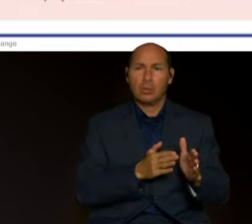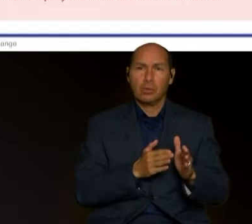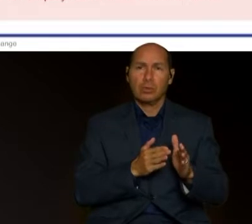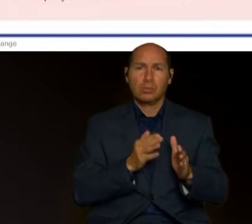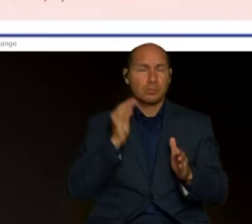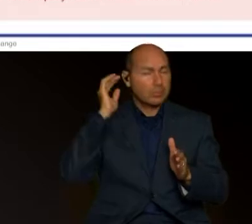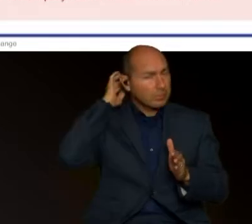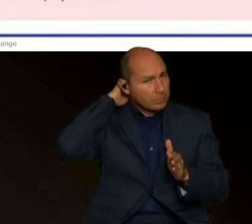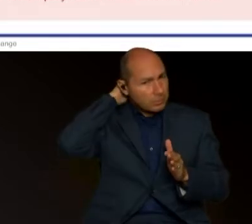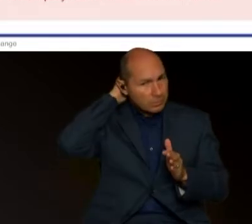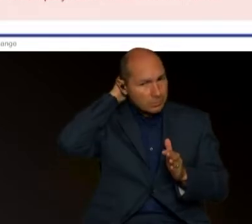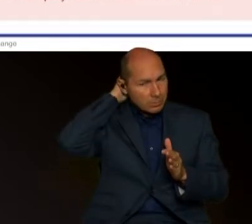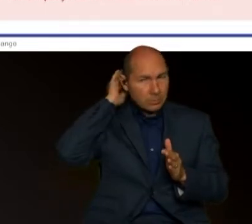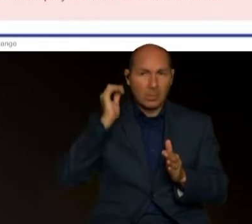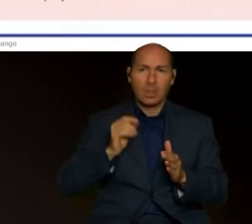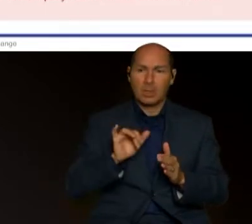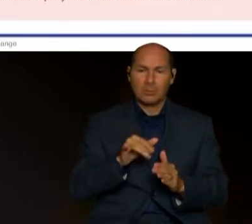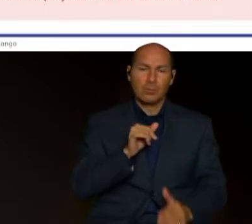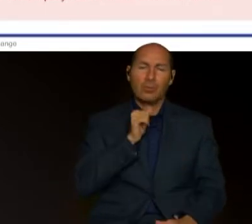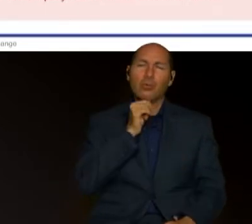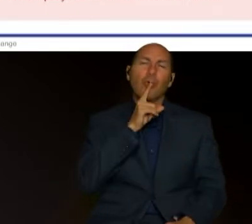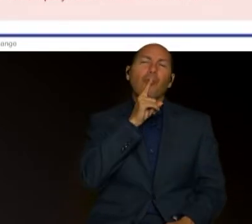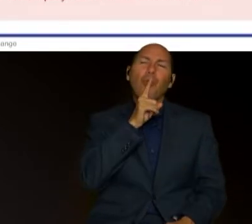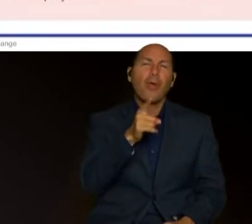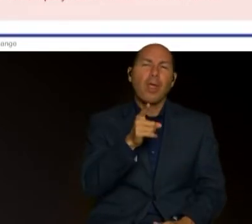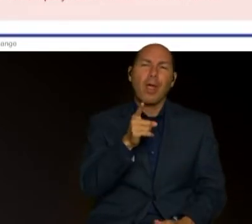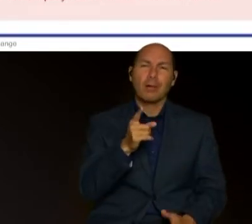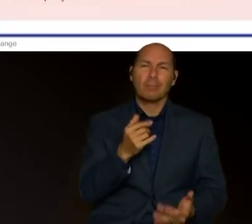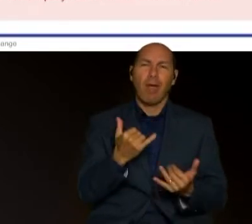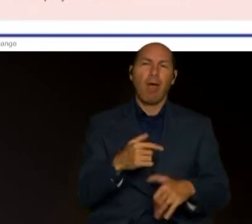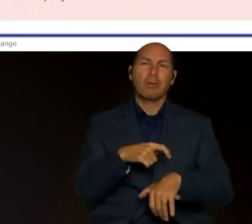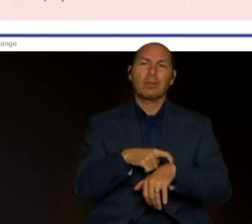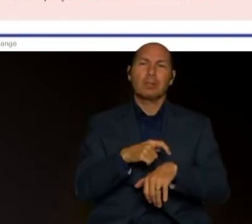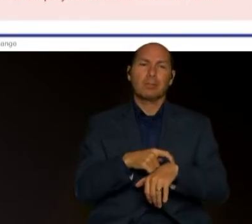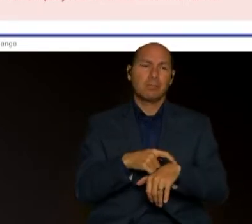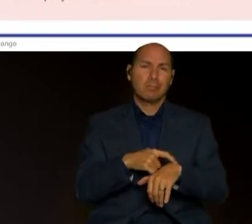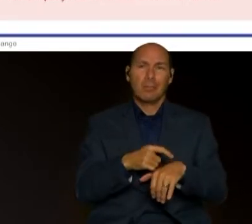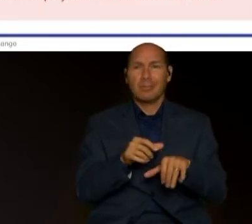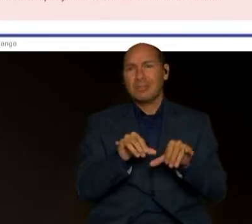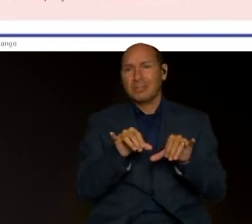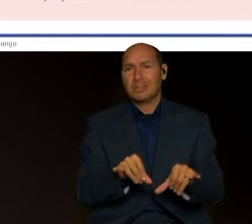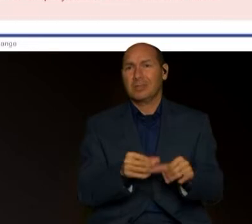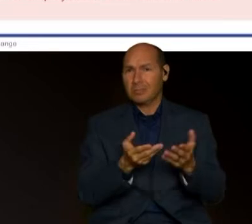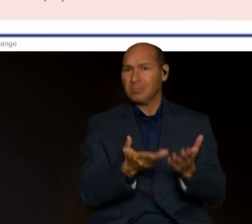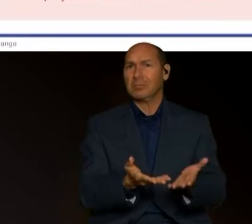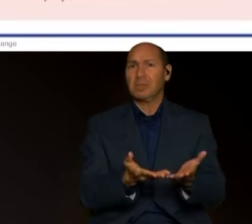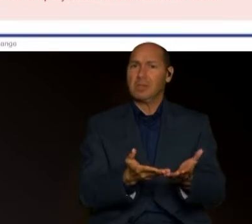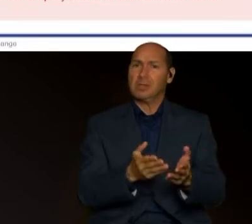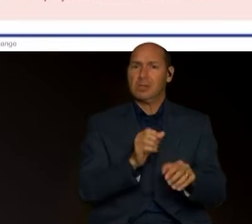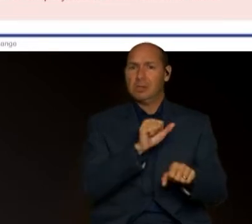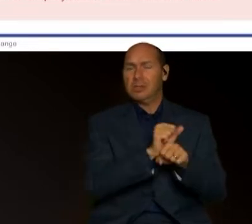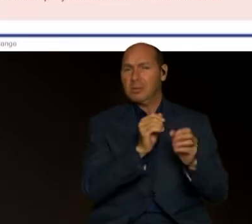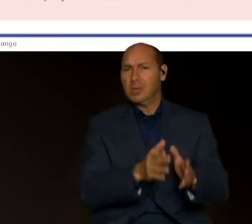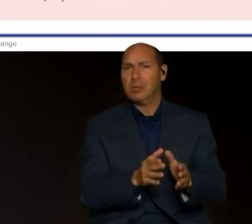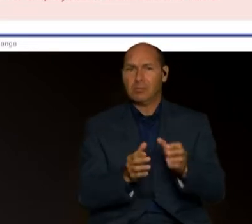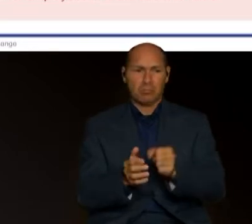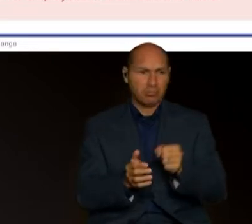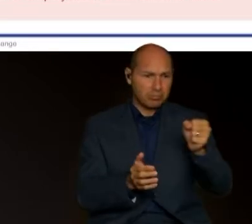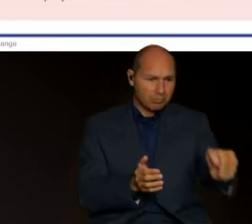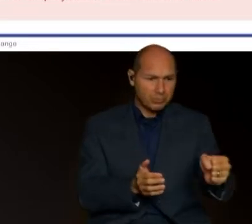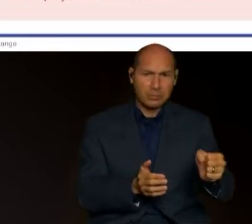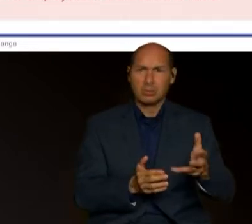structures that were no longer real or necessary anymore. But they were in place, and there were employees